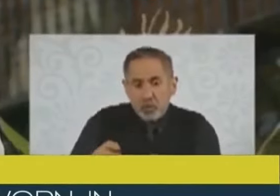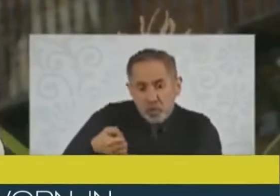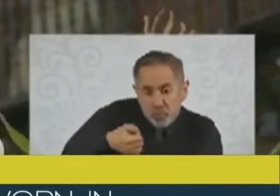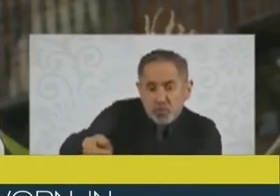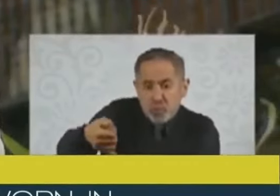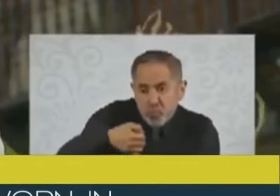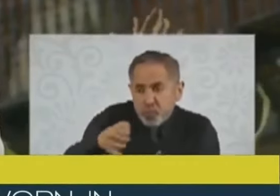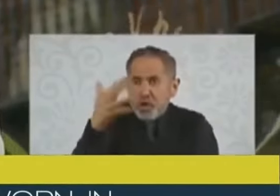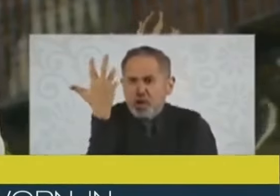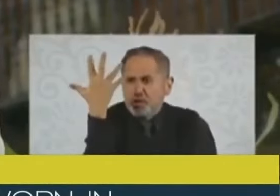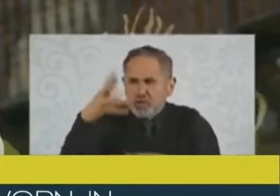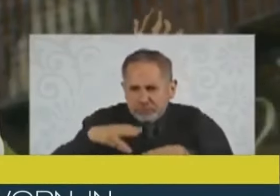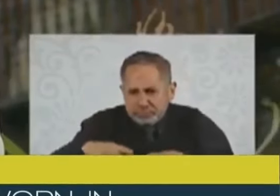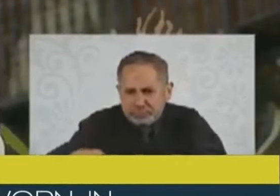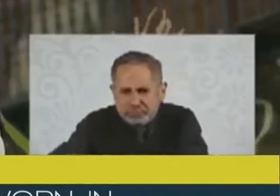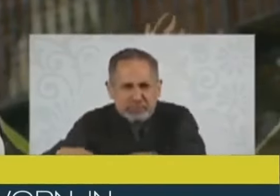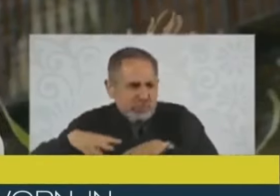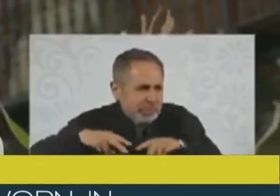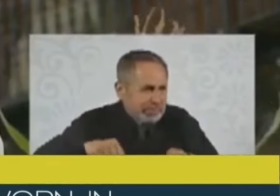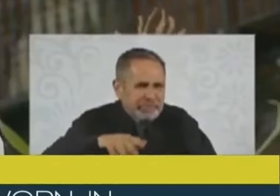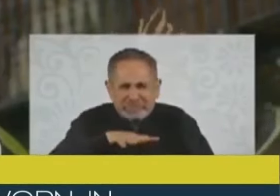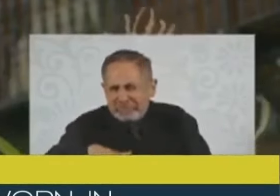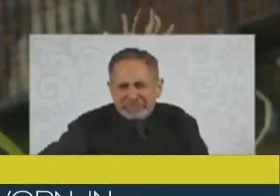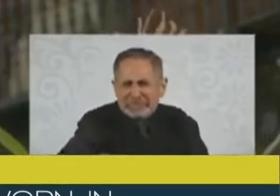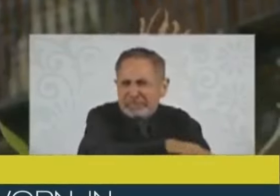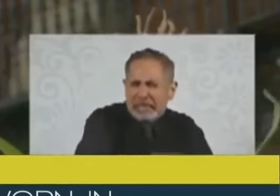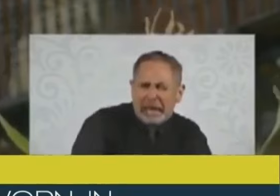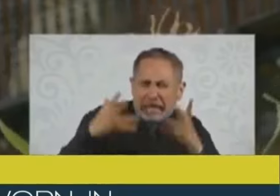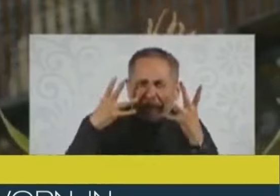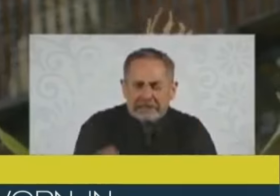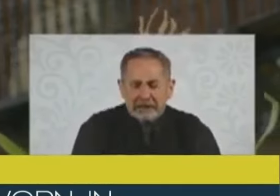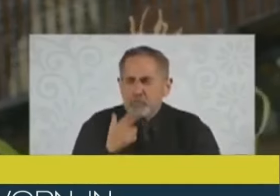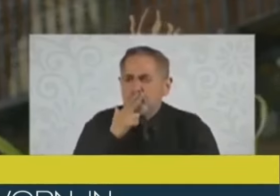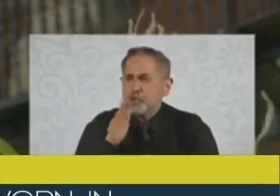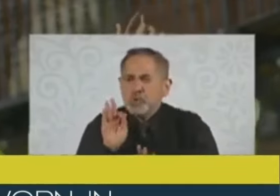We will continue to reforestate and rescue